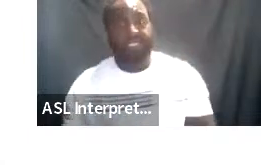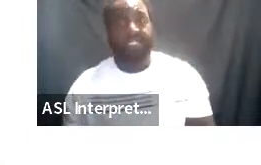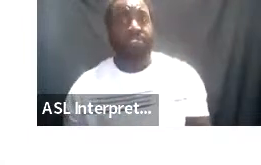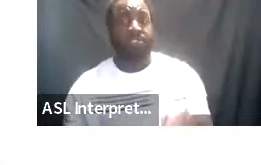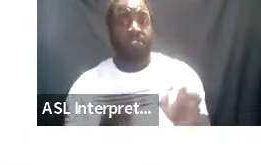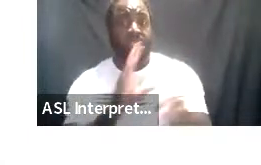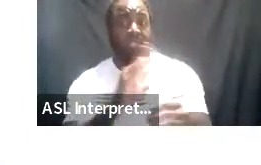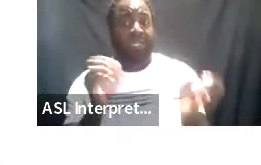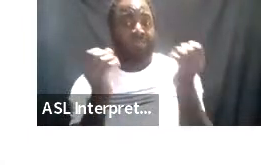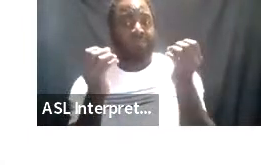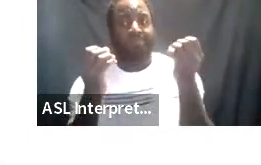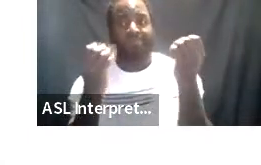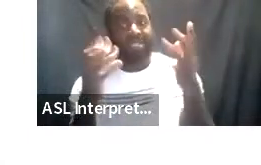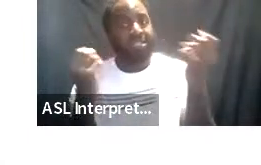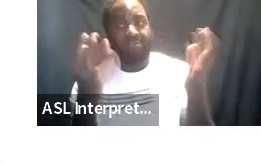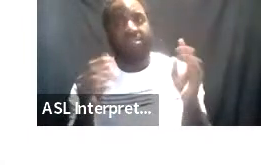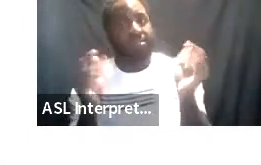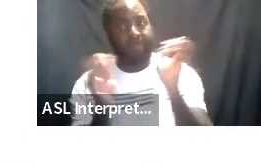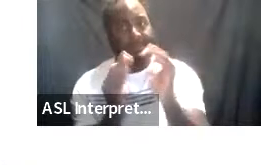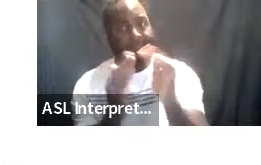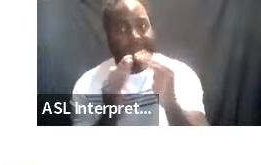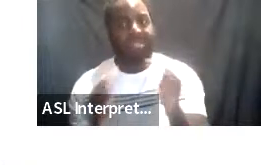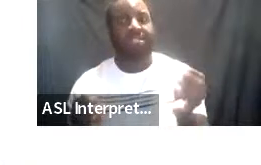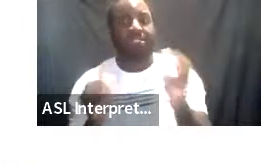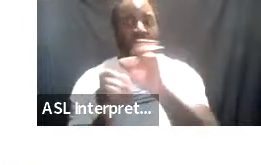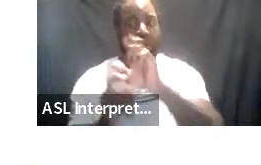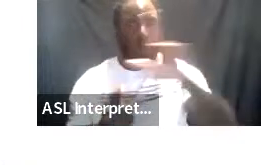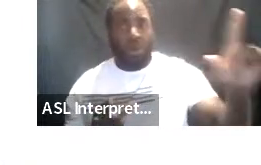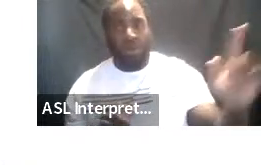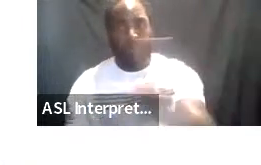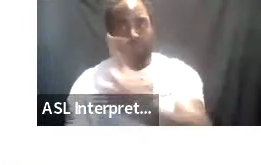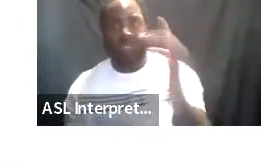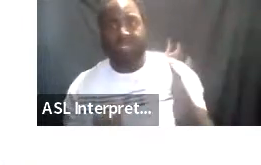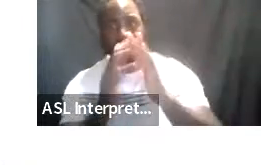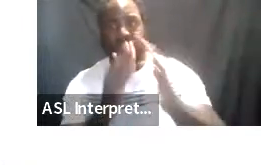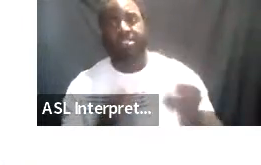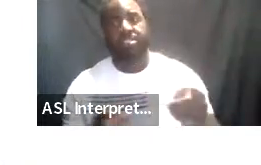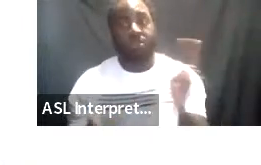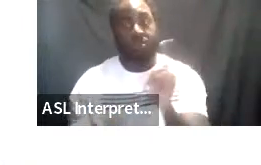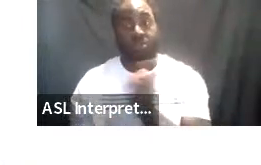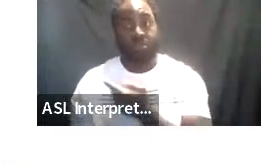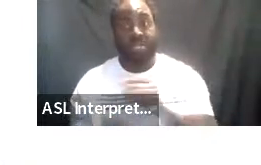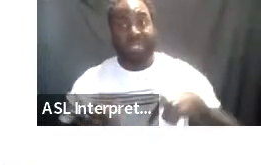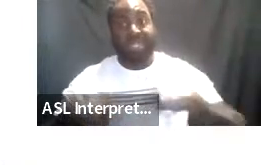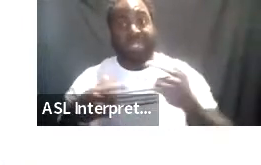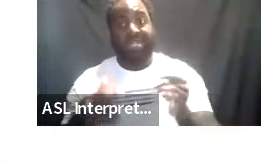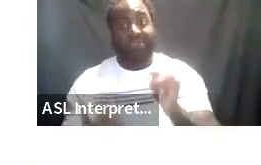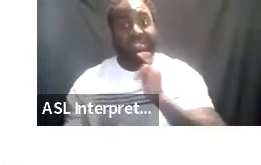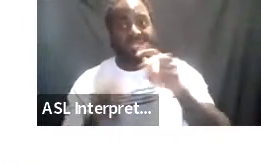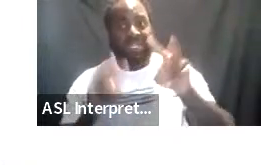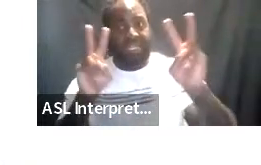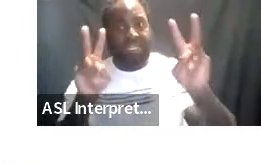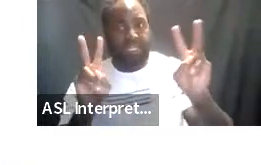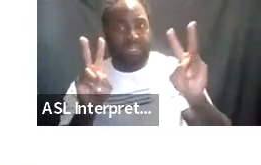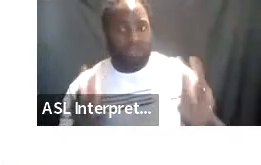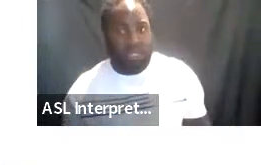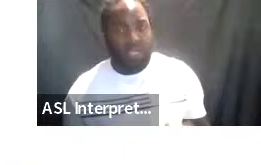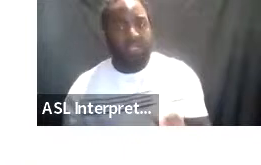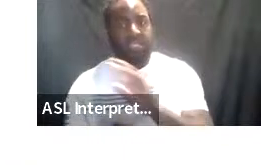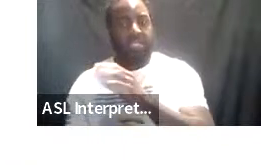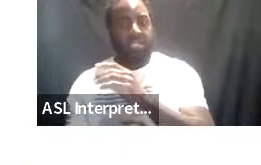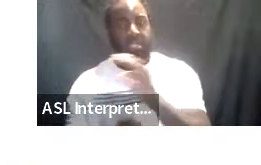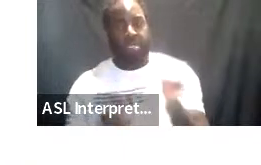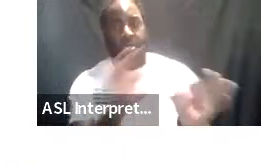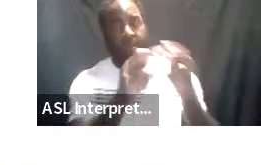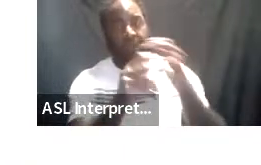and dozens of meetings all over the city. And what Where We Live is an analysis of impediments to fair